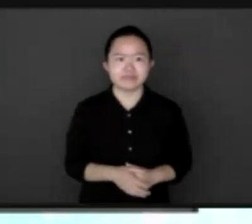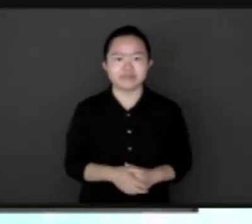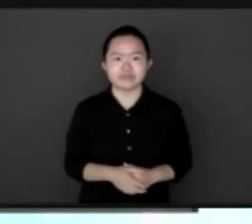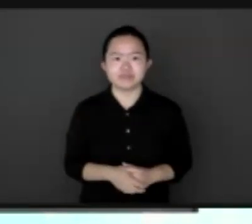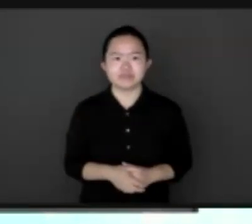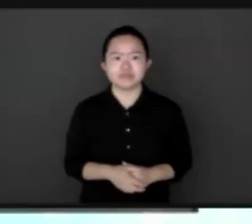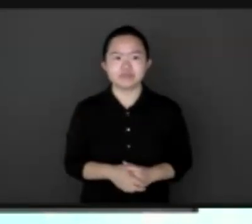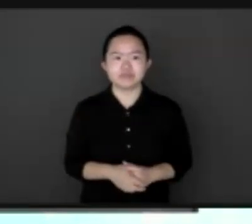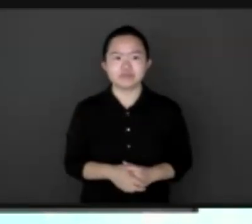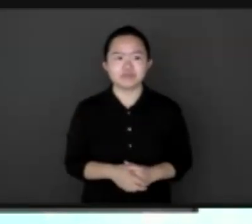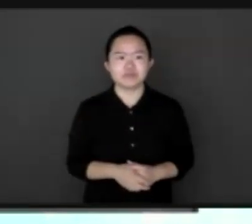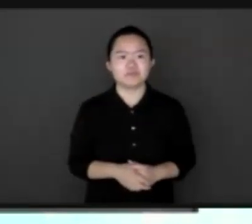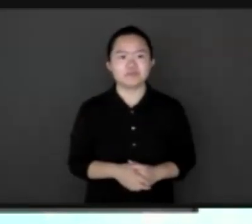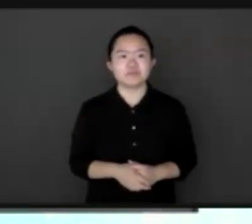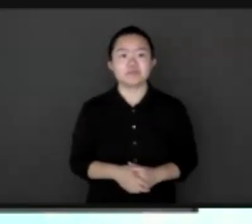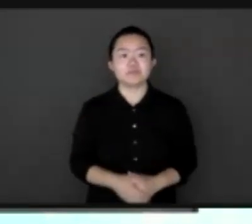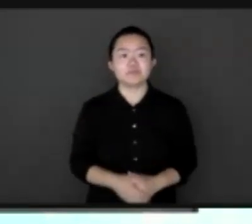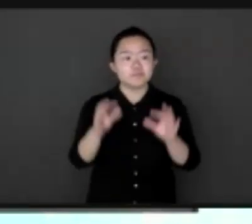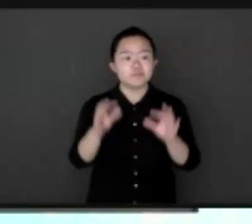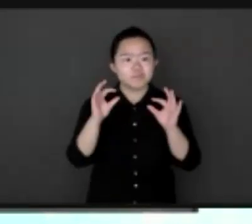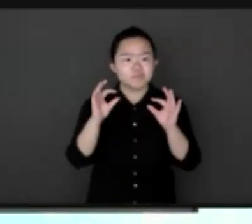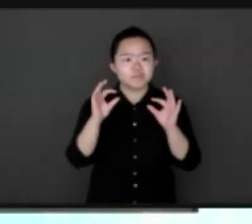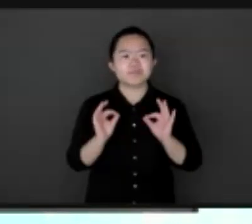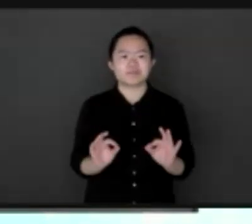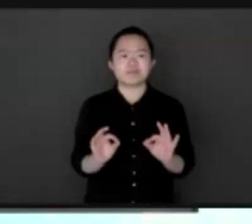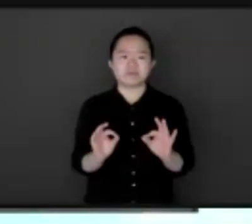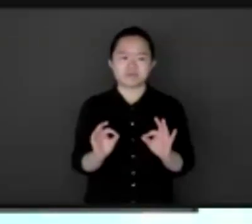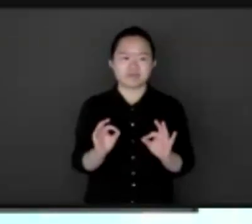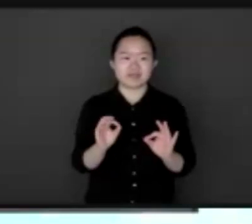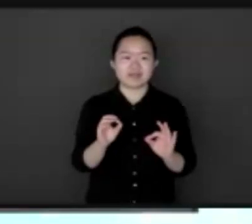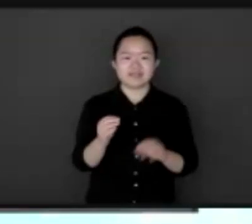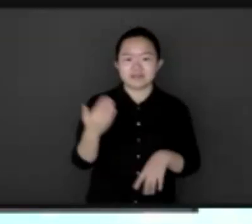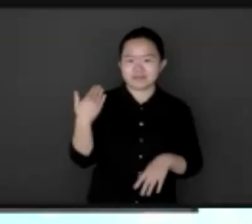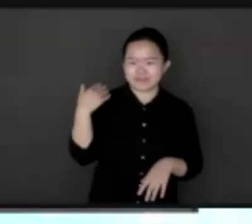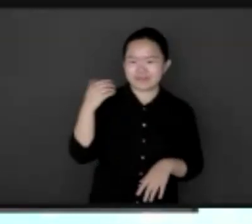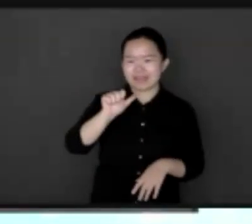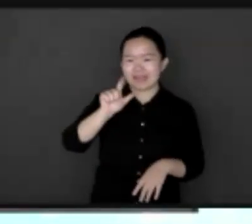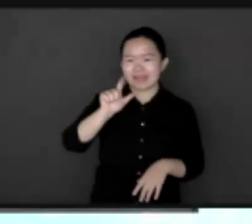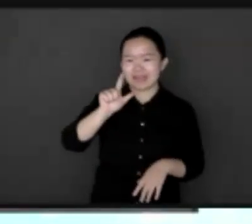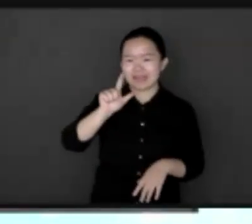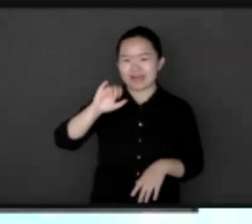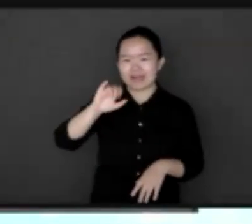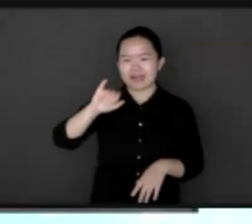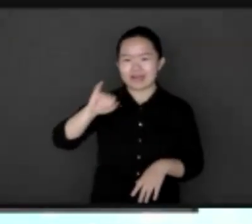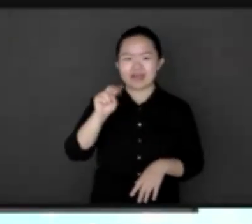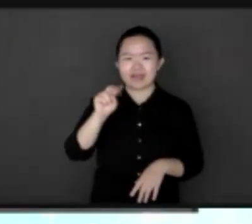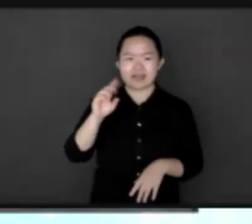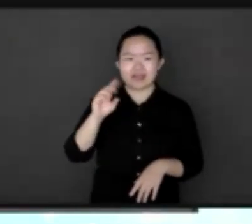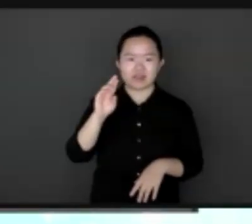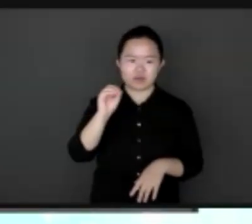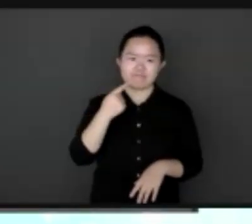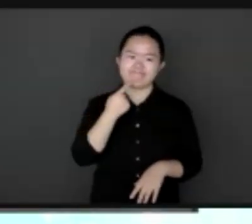And yes, Alejandro already said this, but I was involved in the review of the directive, and there is